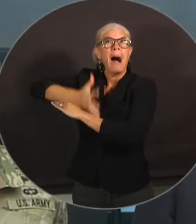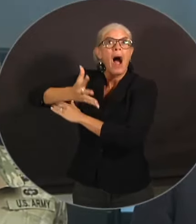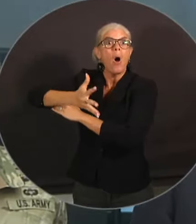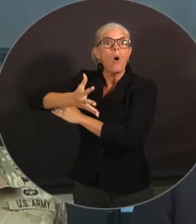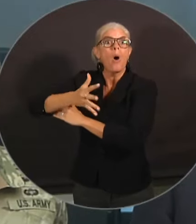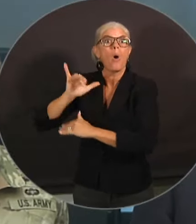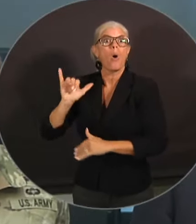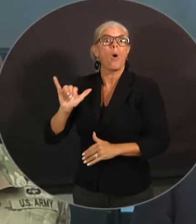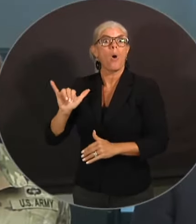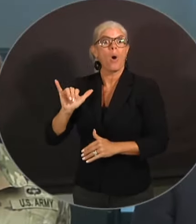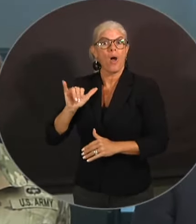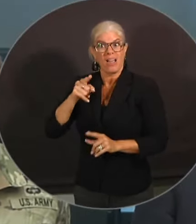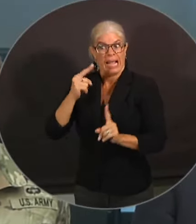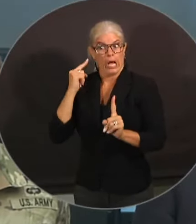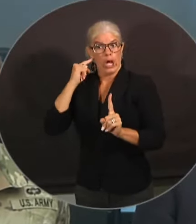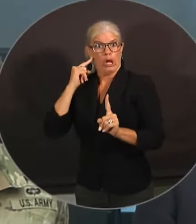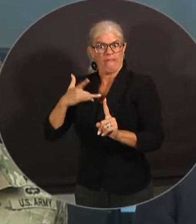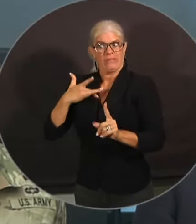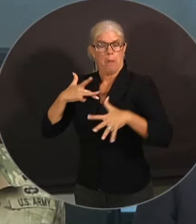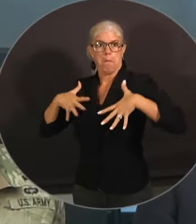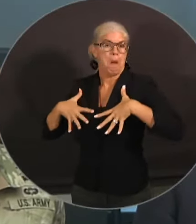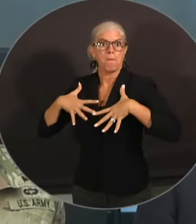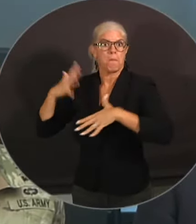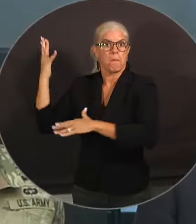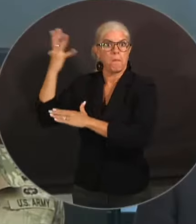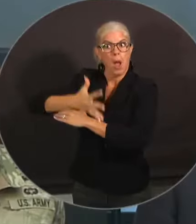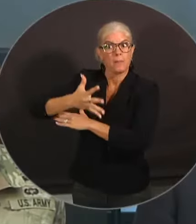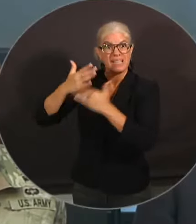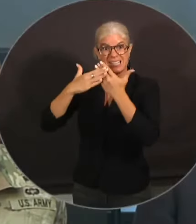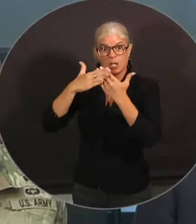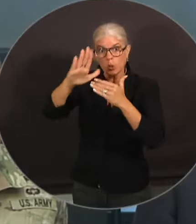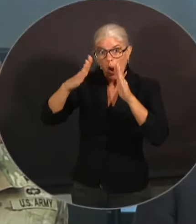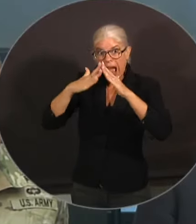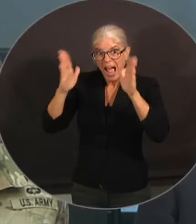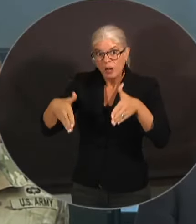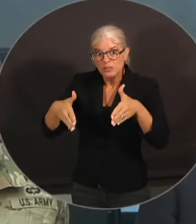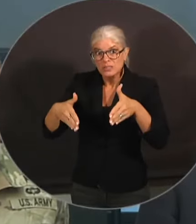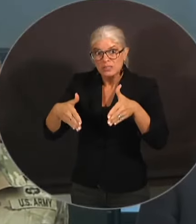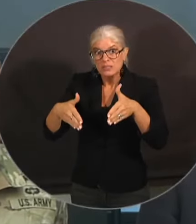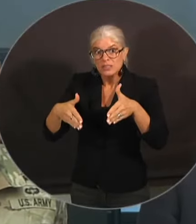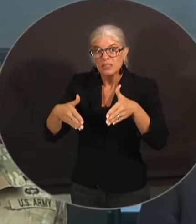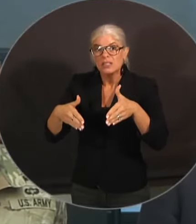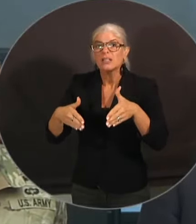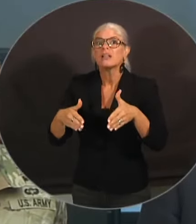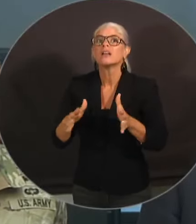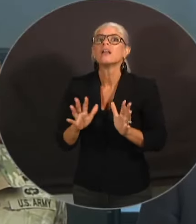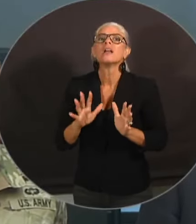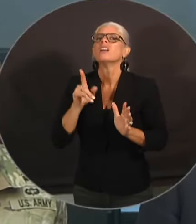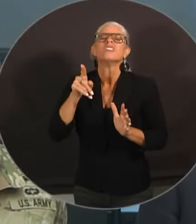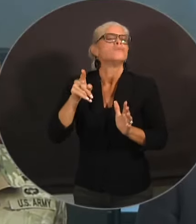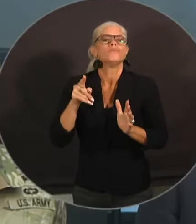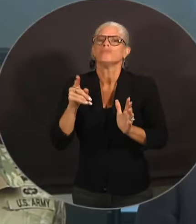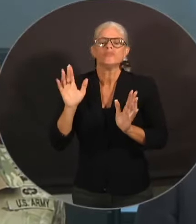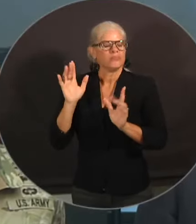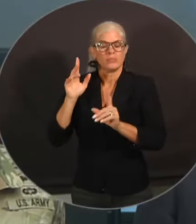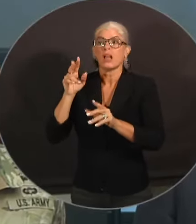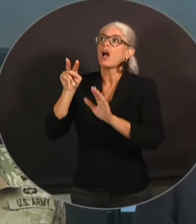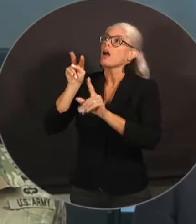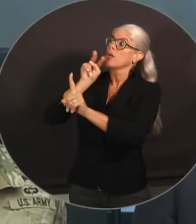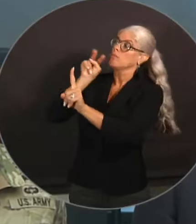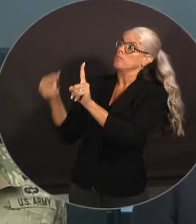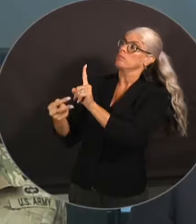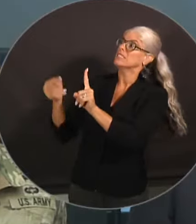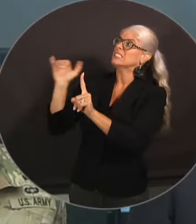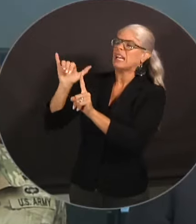hear trees snapping around your home, treat it like a tornado. At that point in time, get to an interior portion of